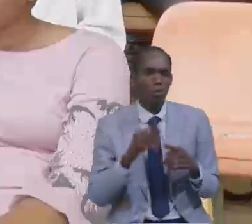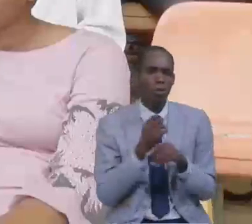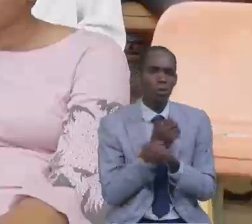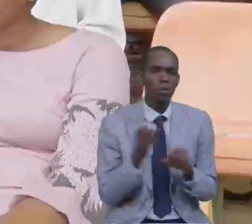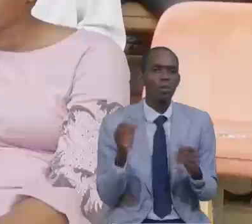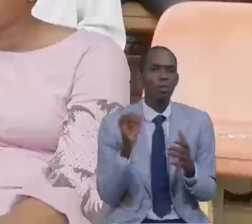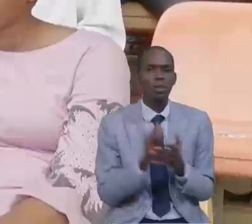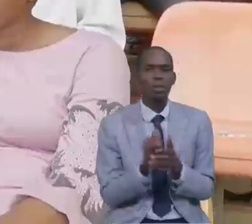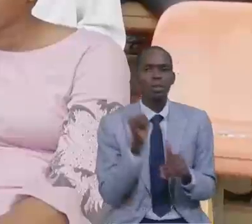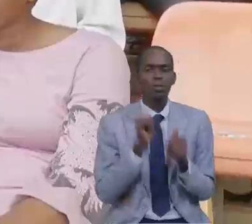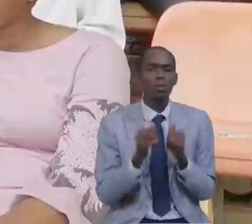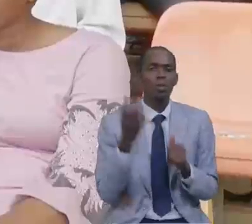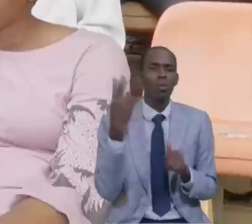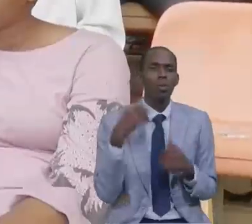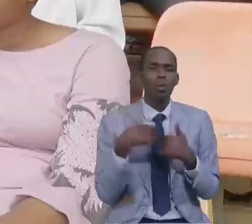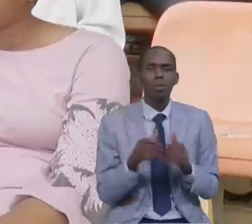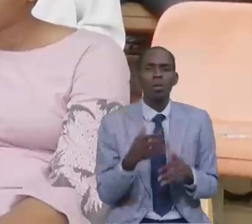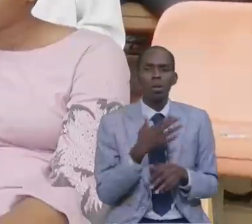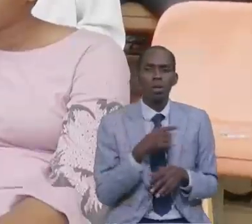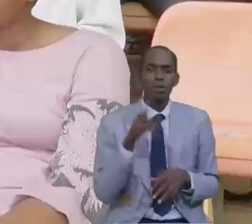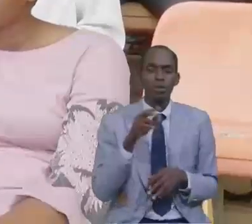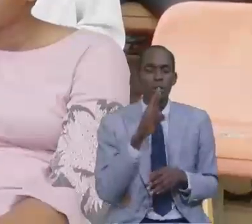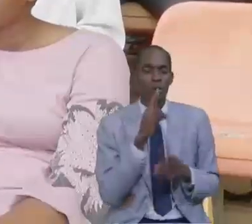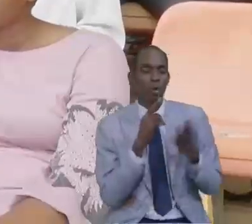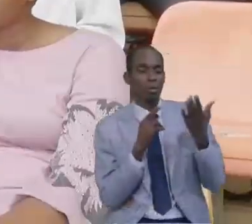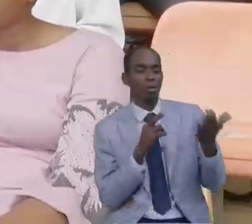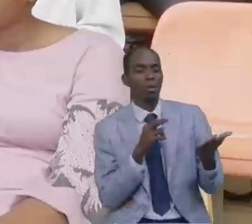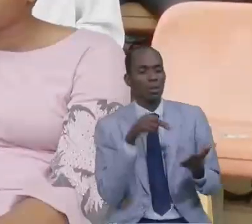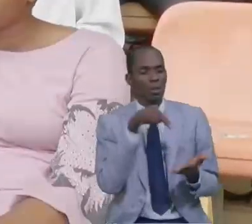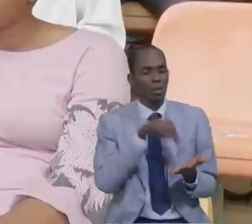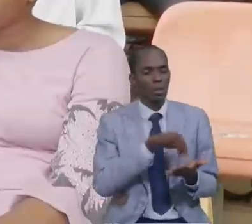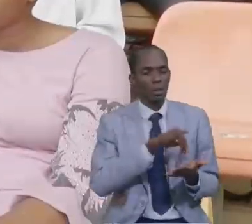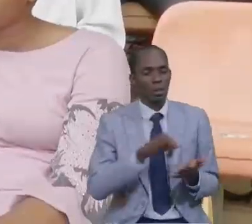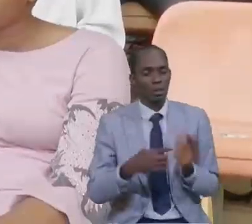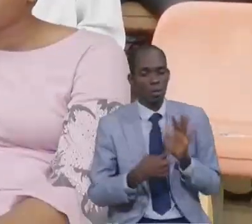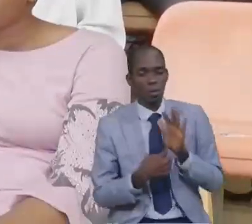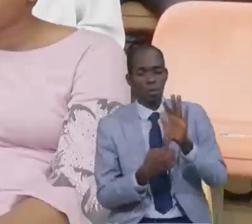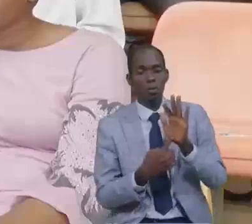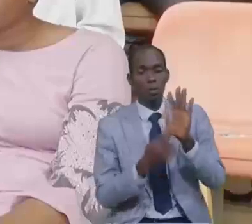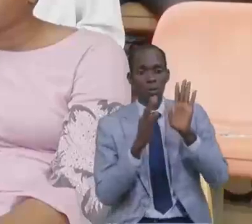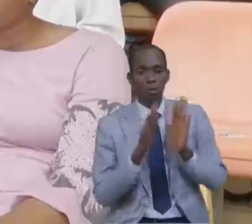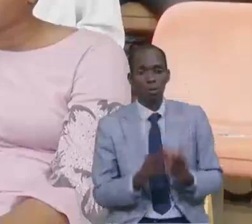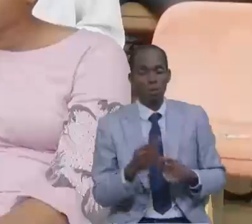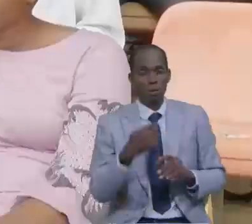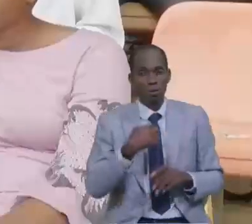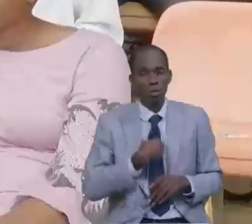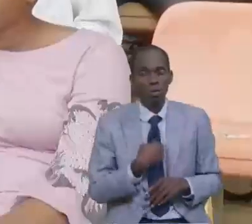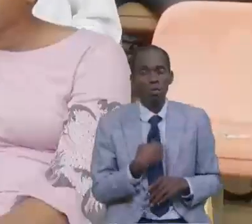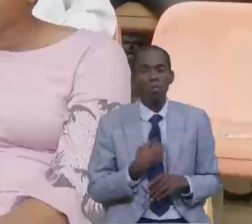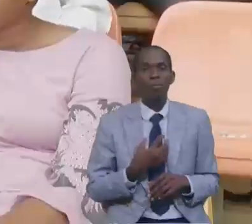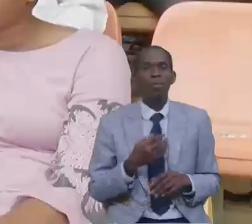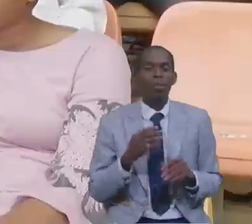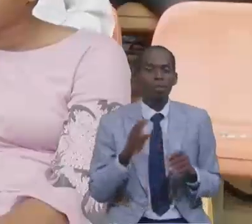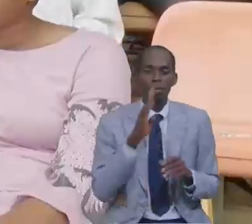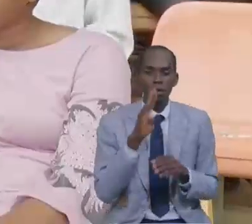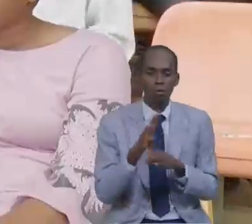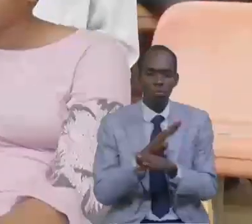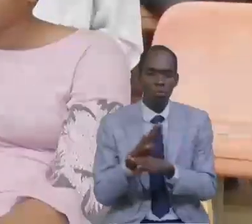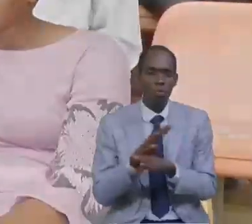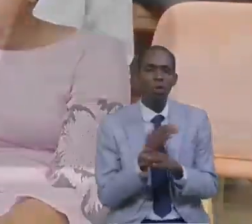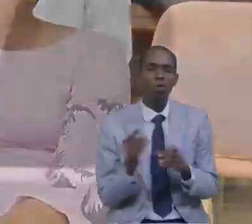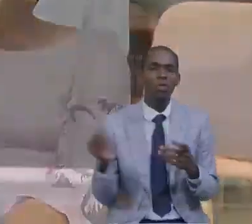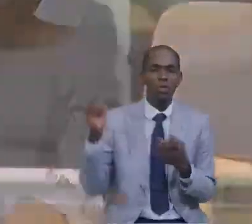me, "Occupy until I come." When we say there is service, it means